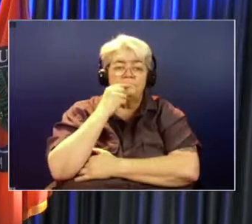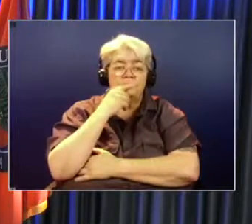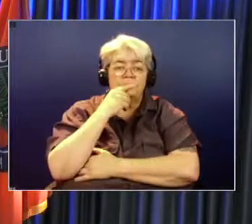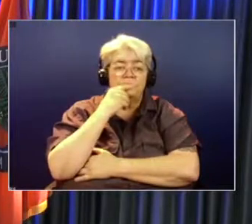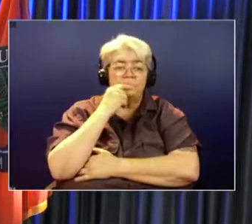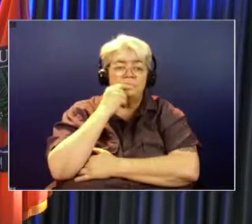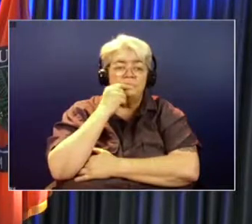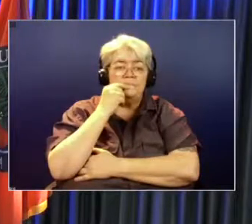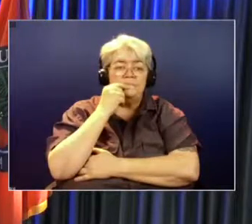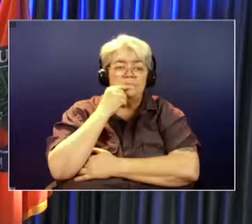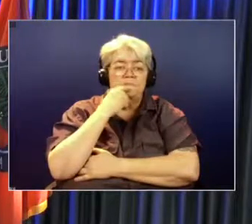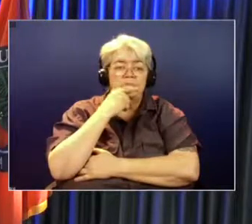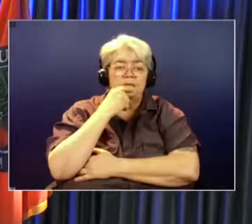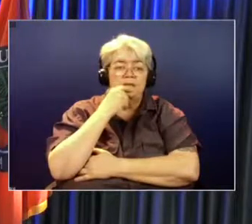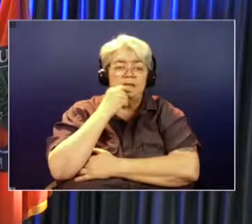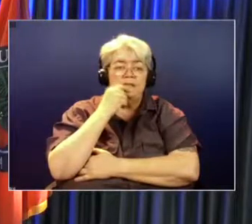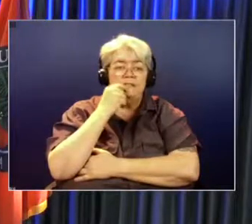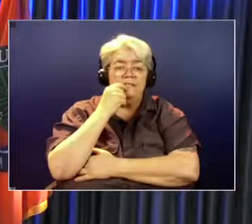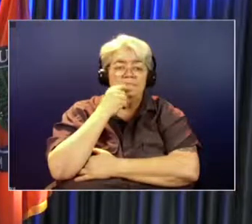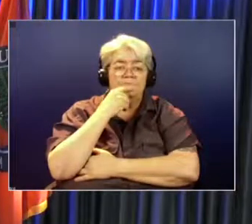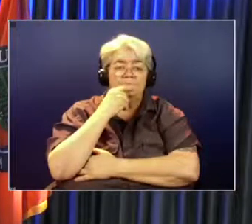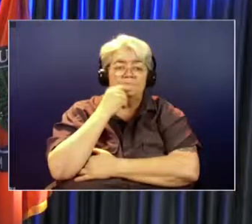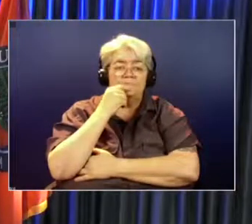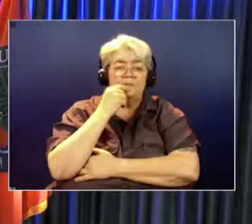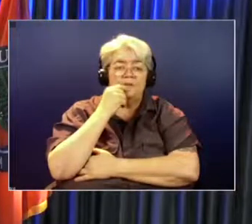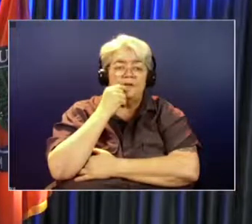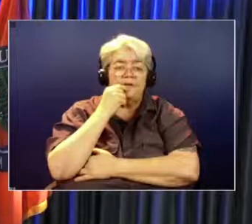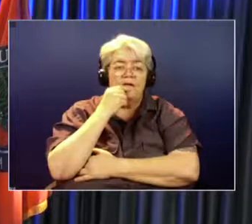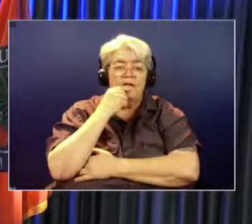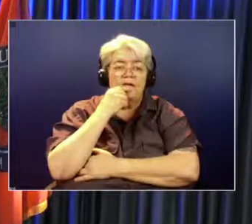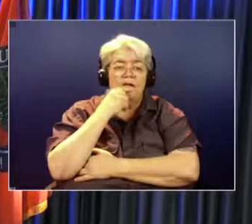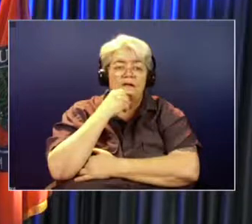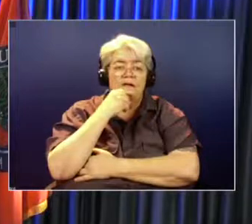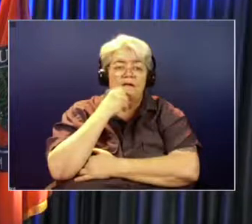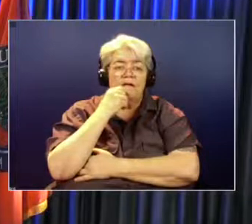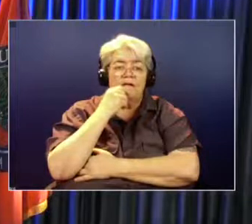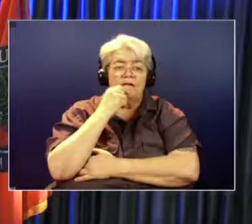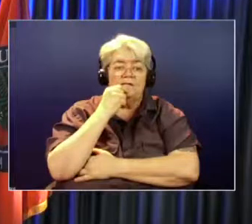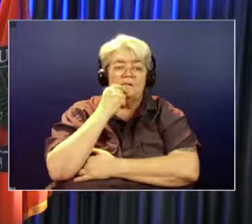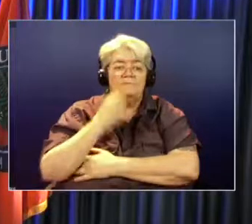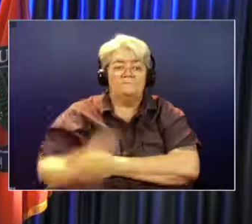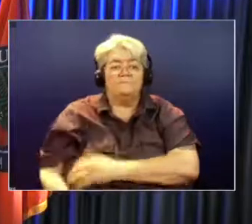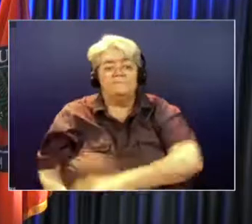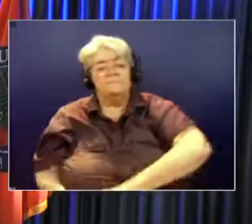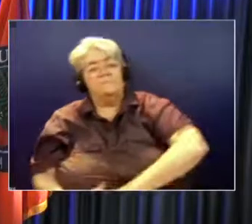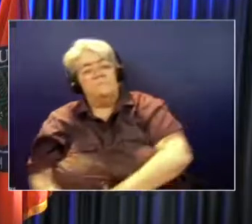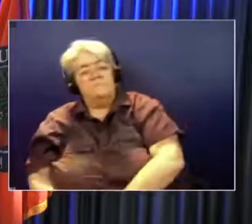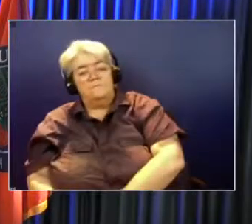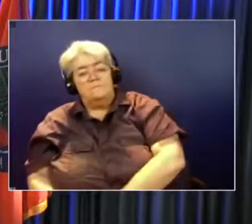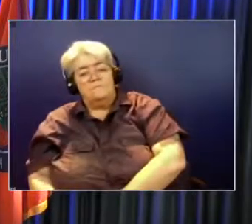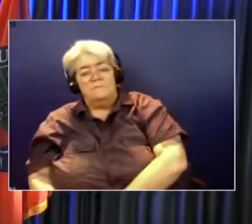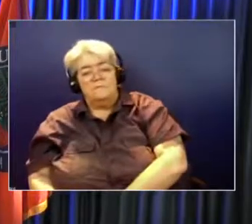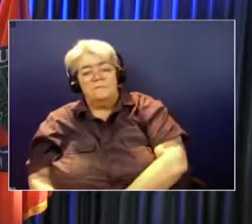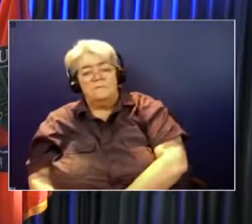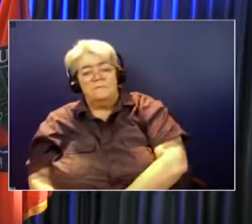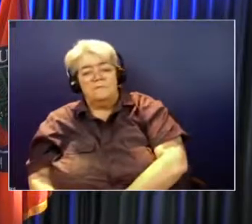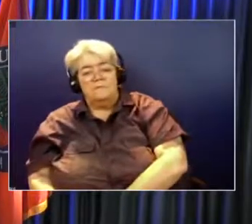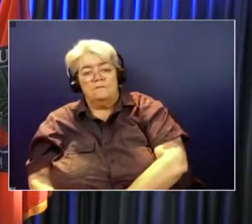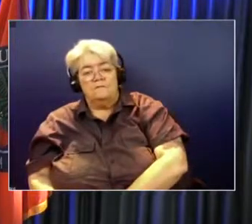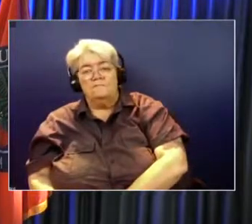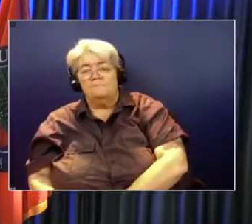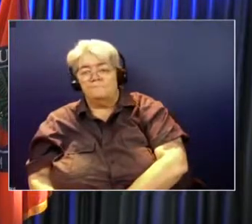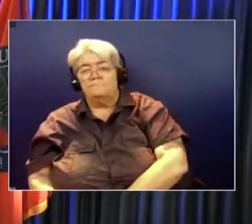is probably move the podium. So podium we can move to. A little bit. Well, let's